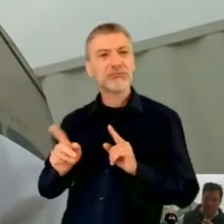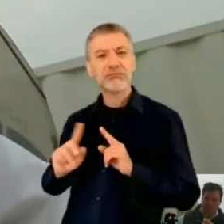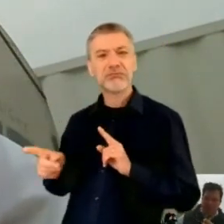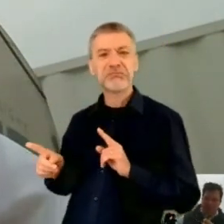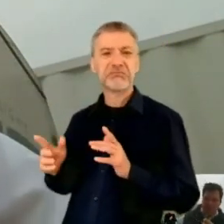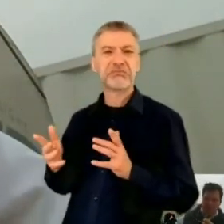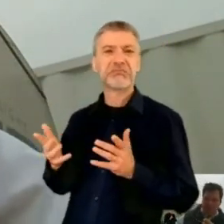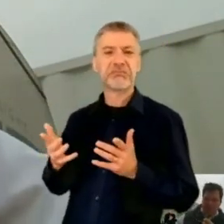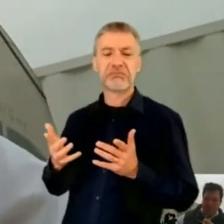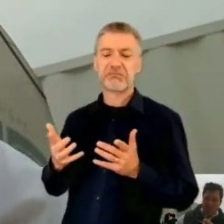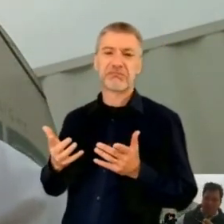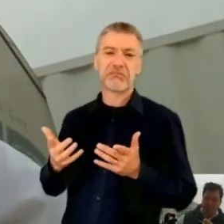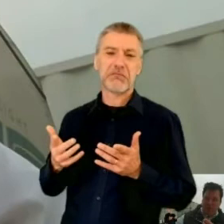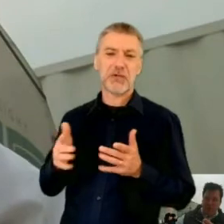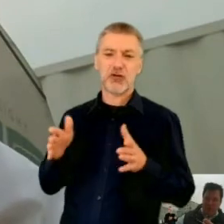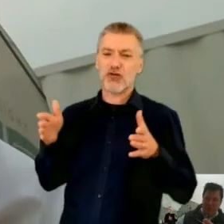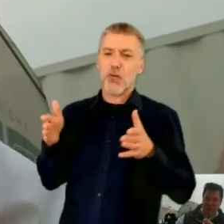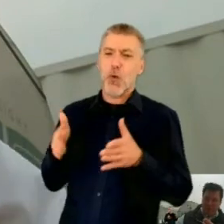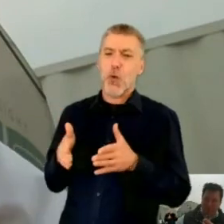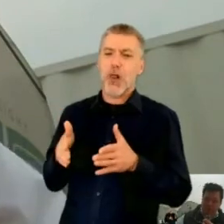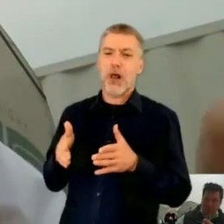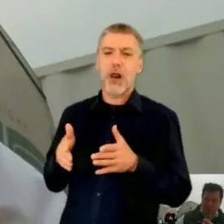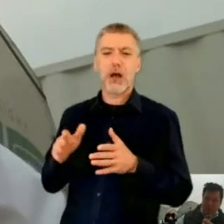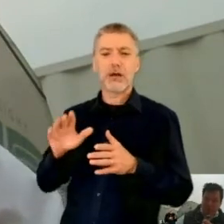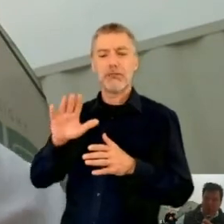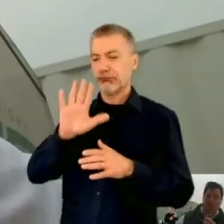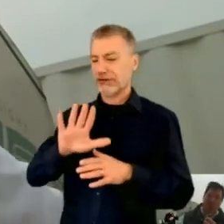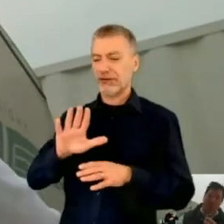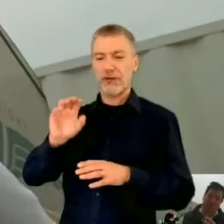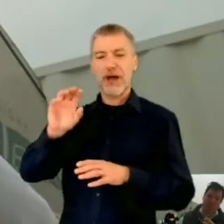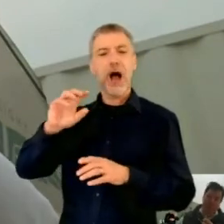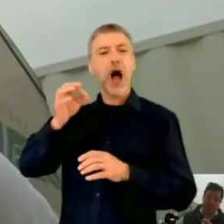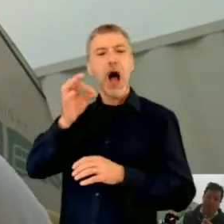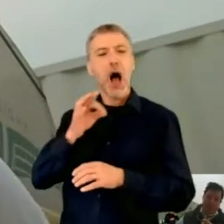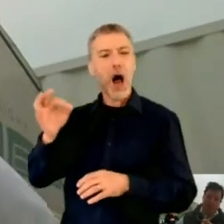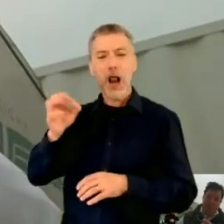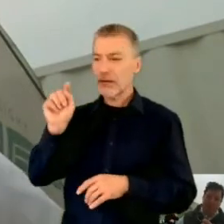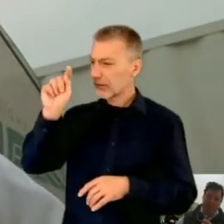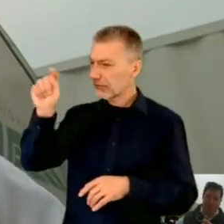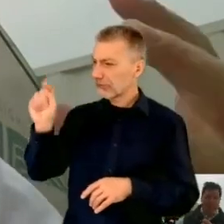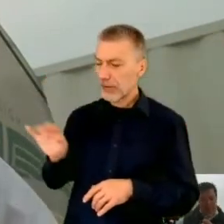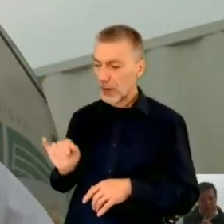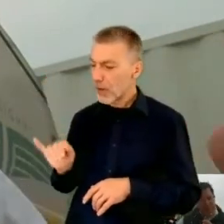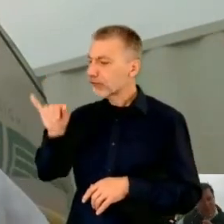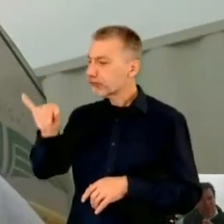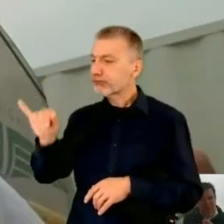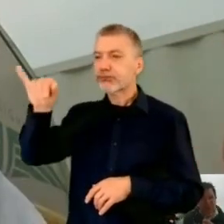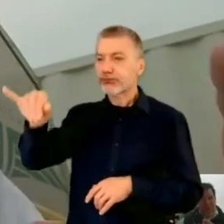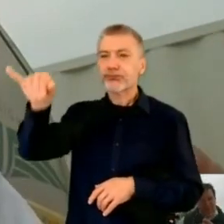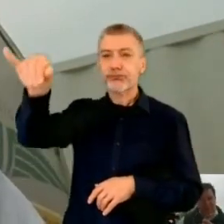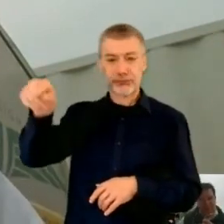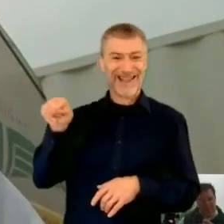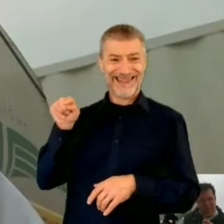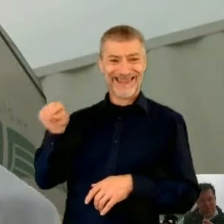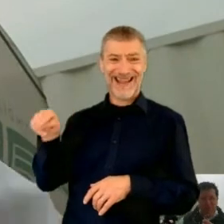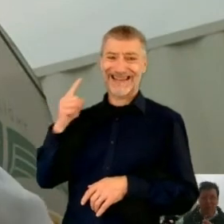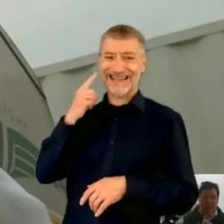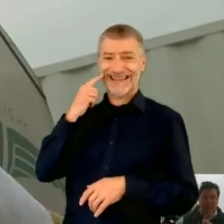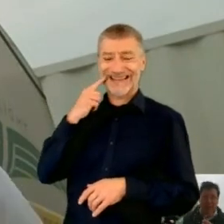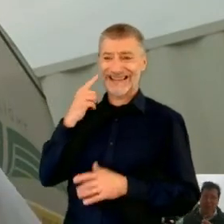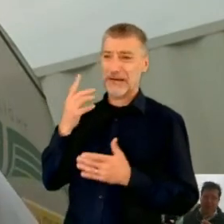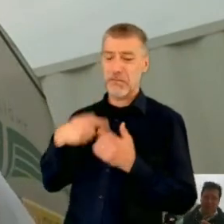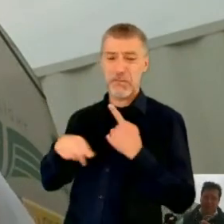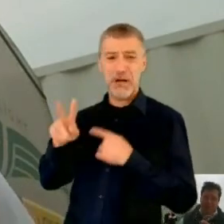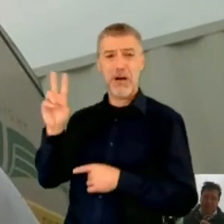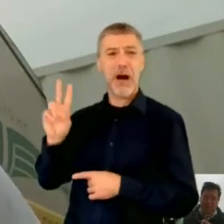islands, off coast and things like that. Those are going to move towards being electric as well, and they're sort of minibuses, and they're